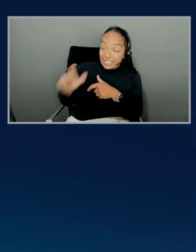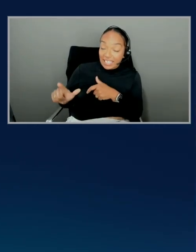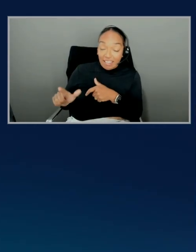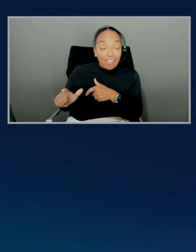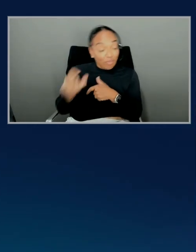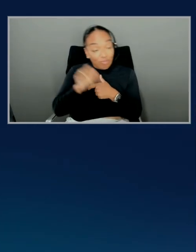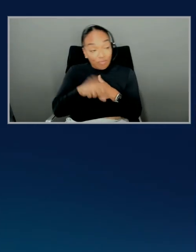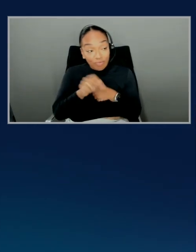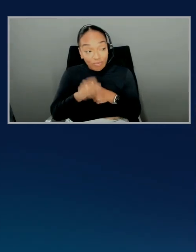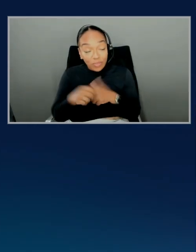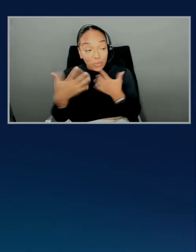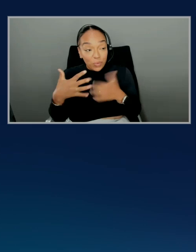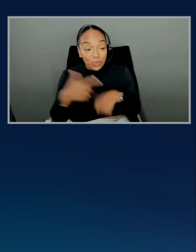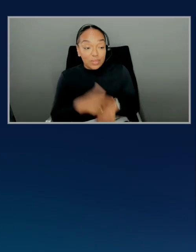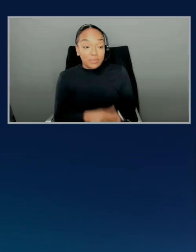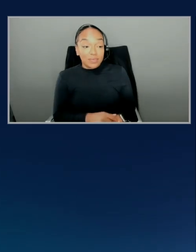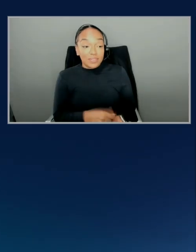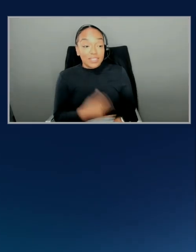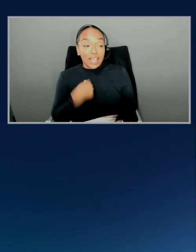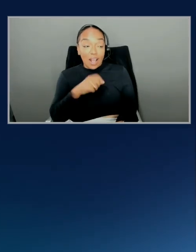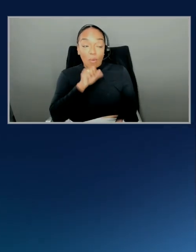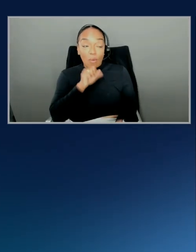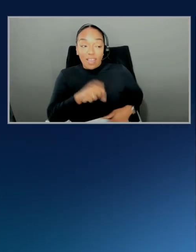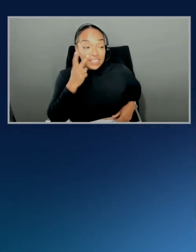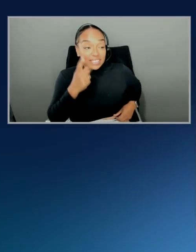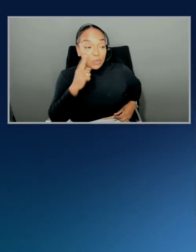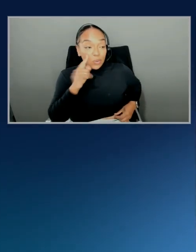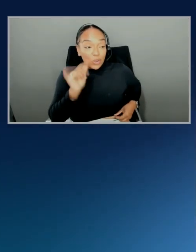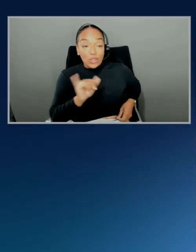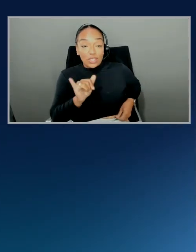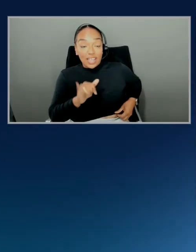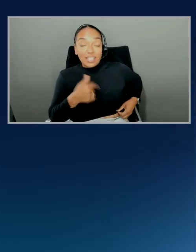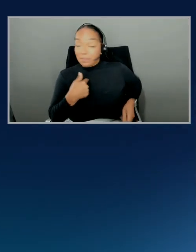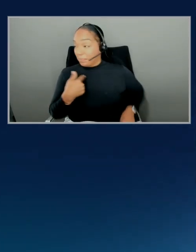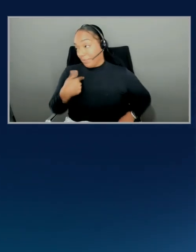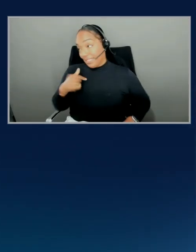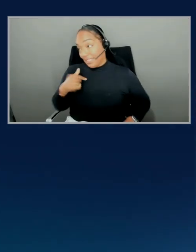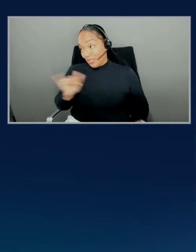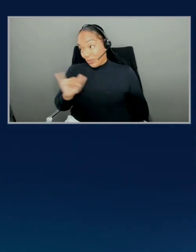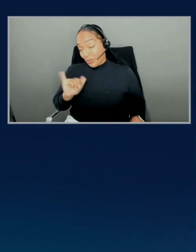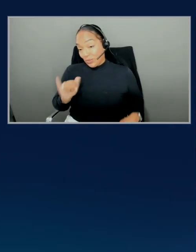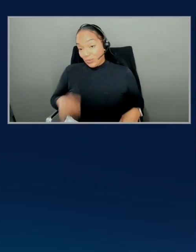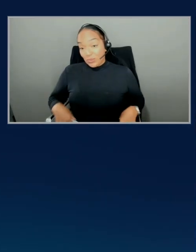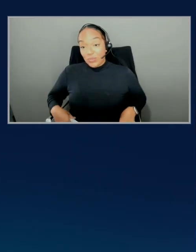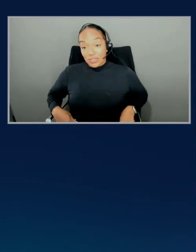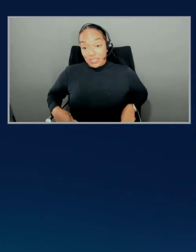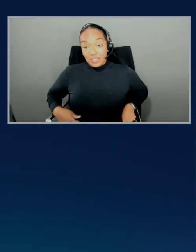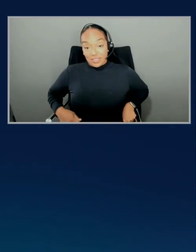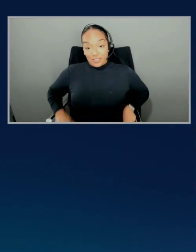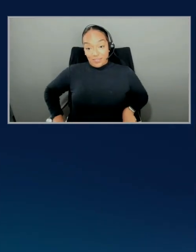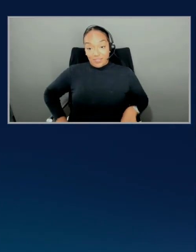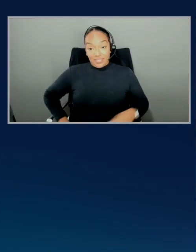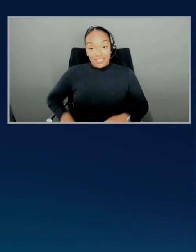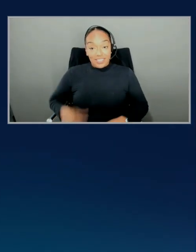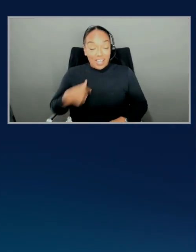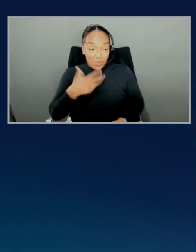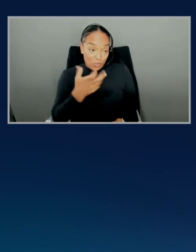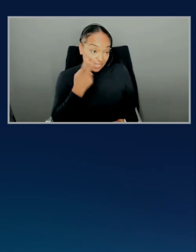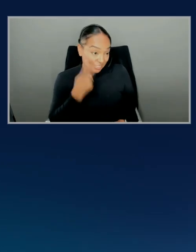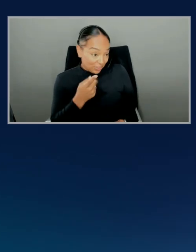Right. I would love to see what this looks like. Me too. In the console, I would love to see what this looks like